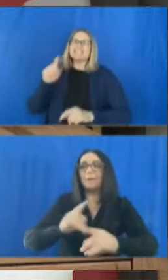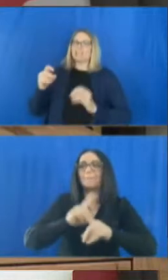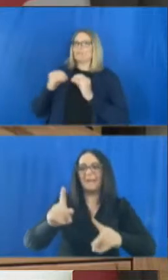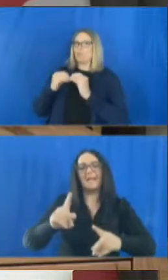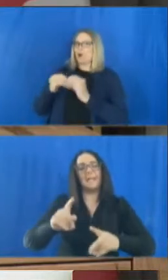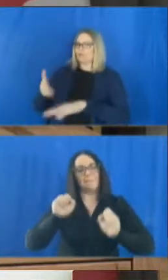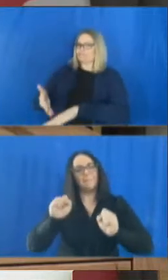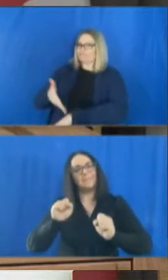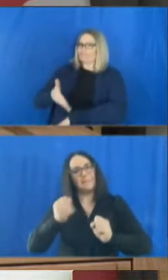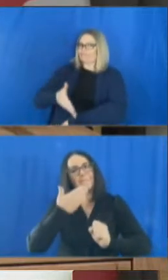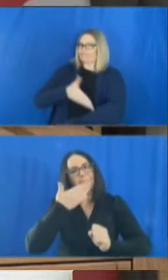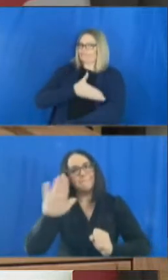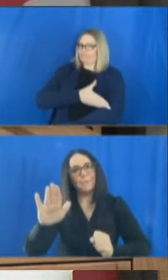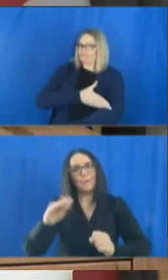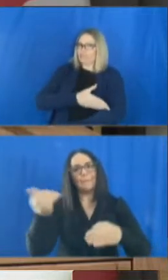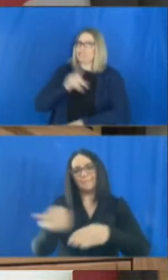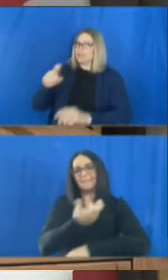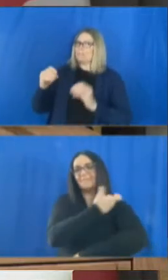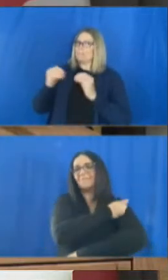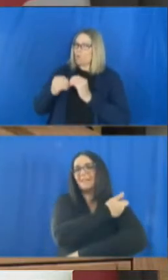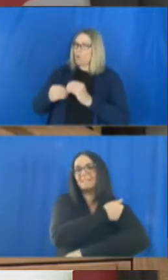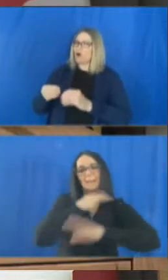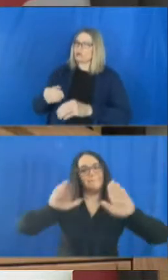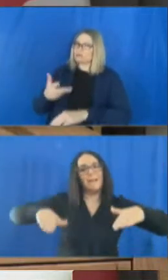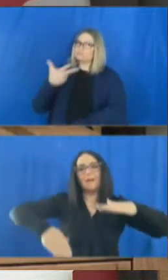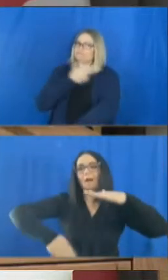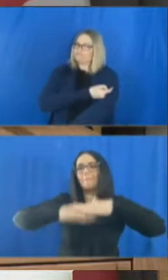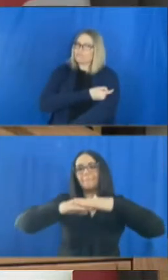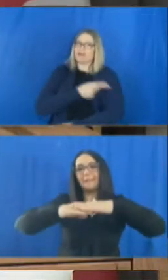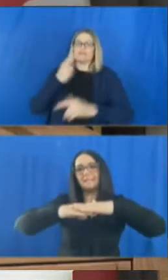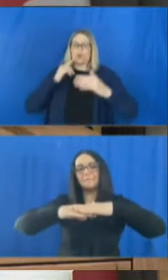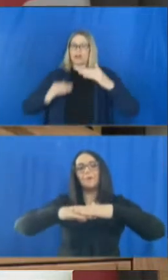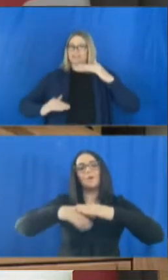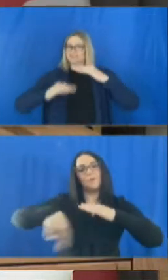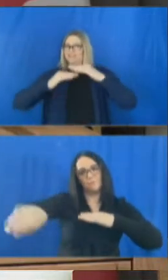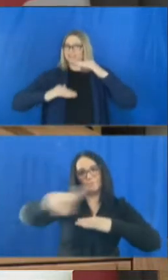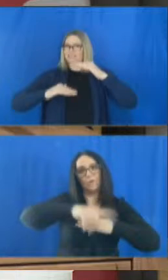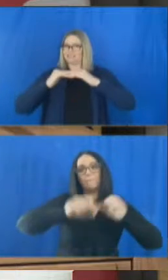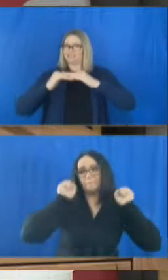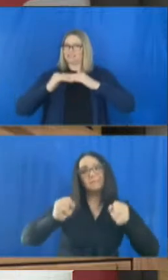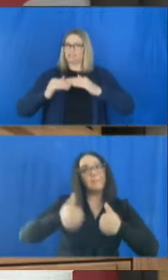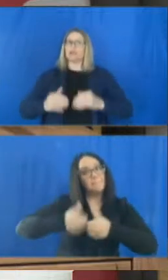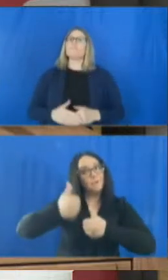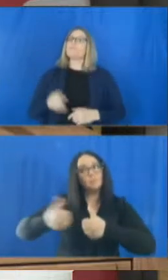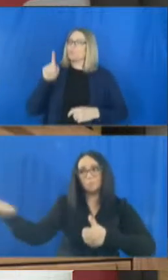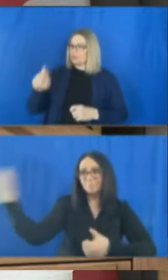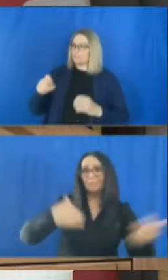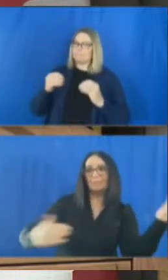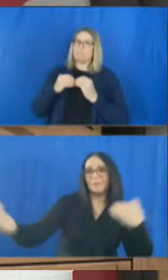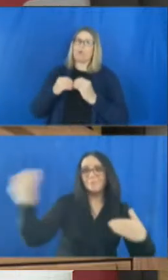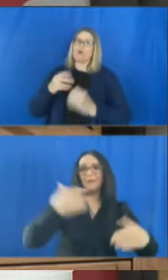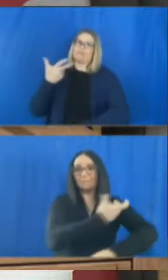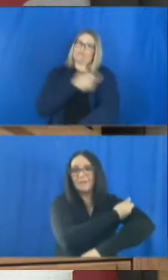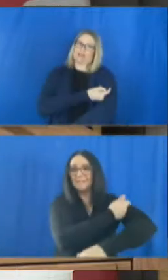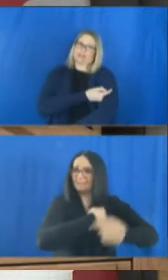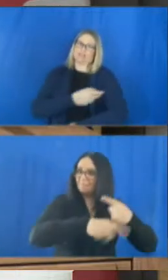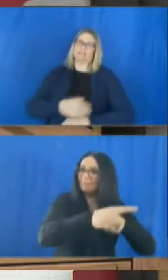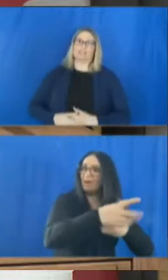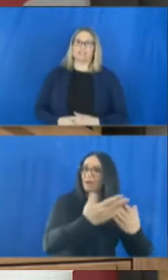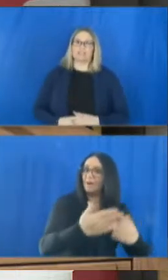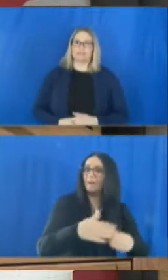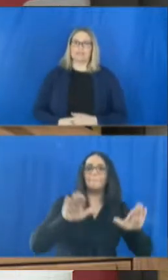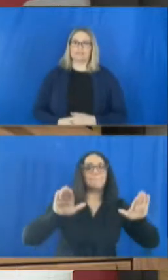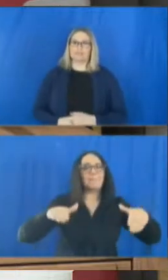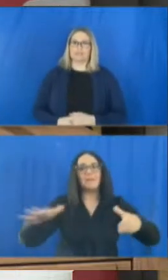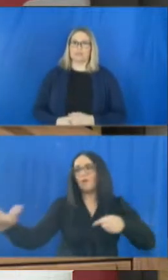all of the available appointments. Nous savons que le nombre de cas et l'hospitalisation va continuer